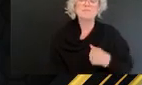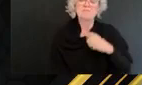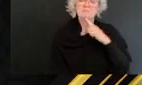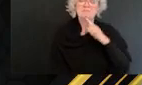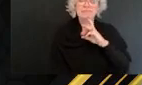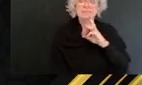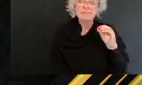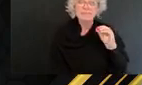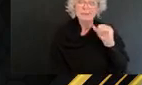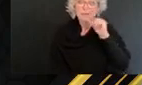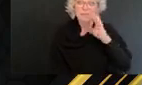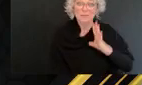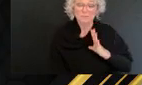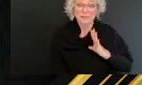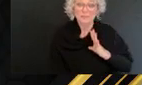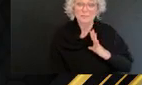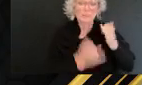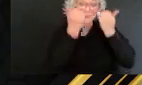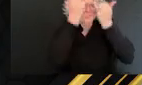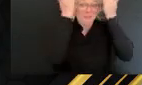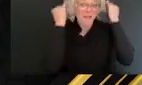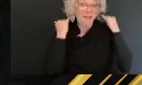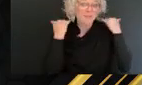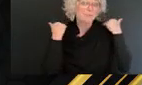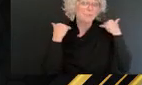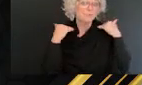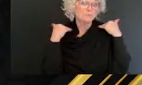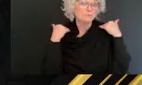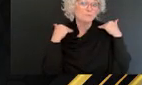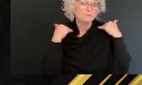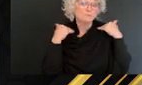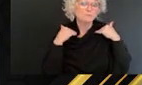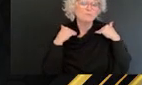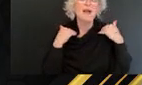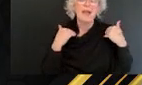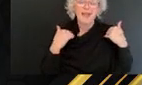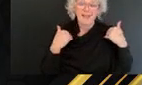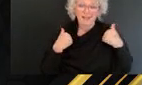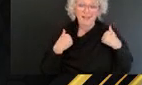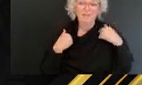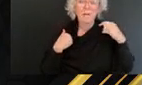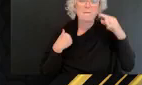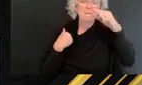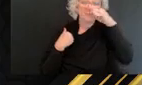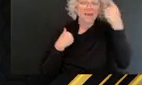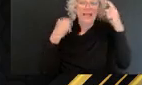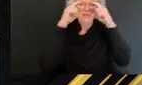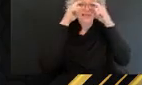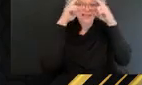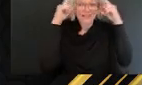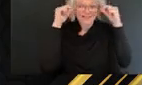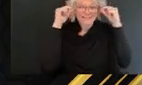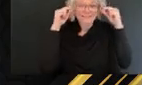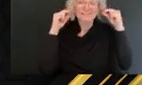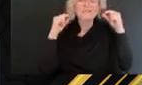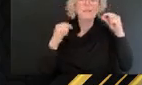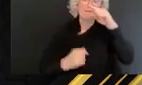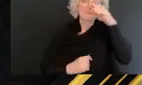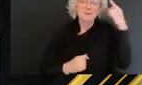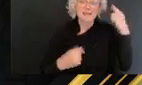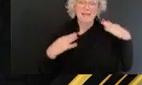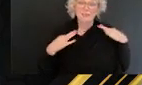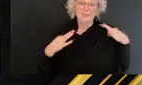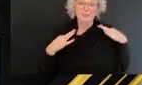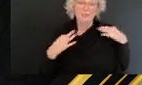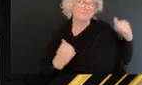a 60-year-old female. I have blonde hair, shoulder length. I'm wearing black rimmed glasses, a black